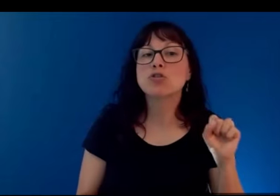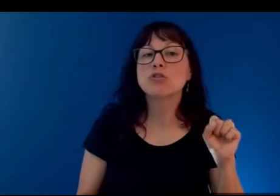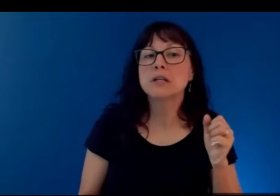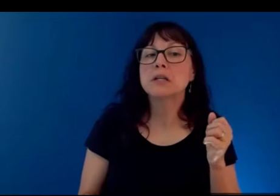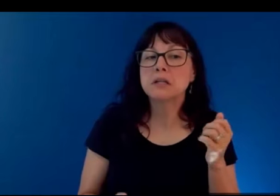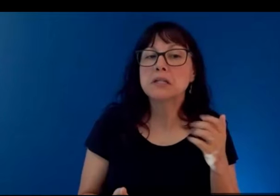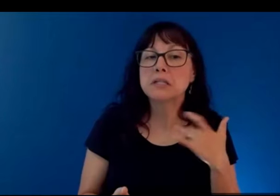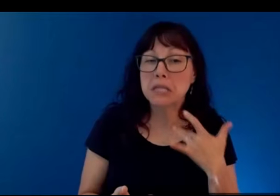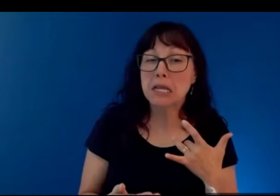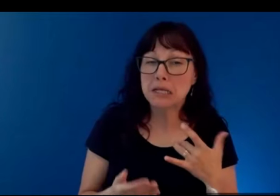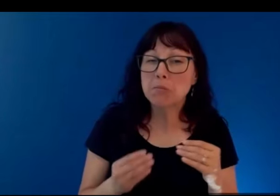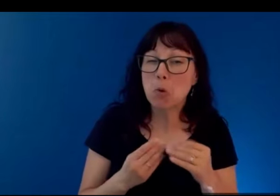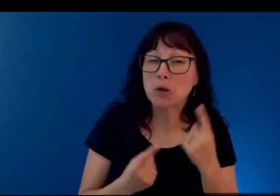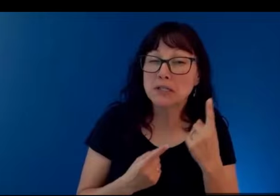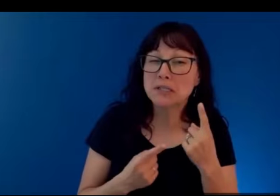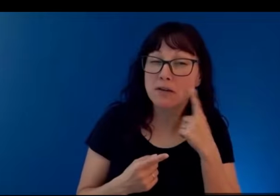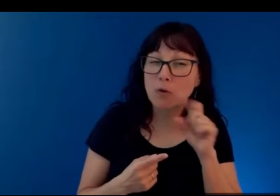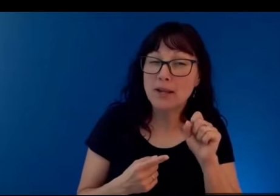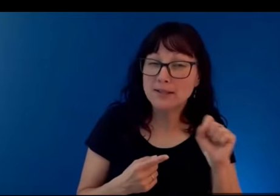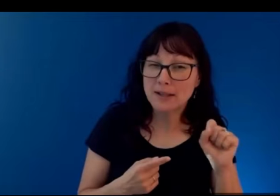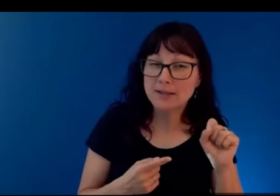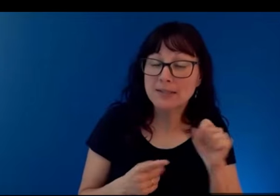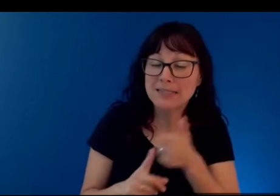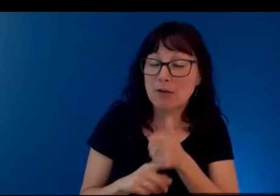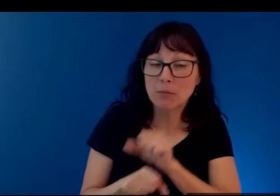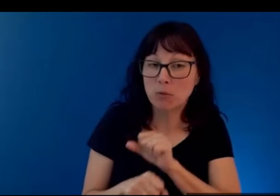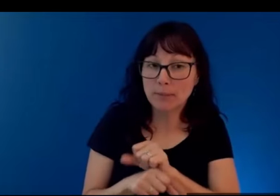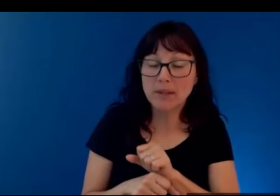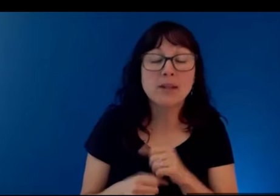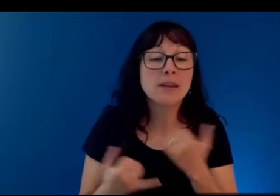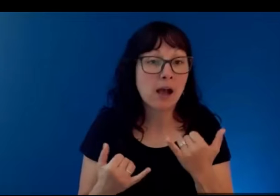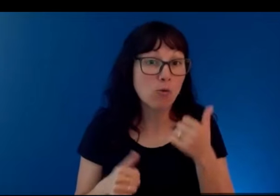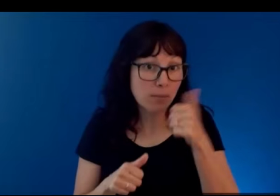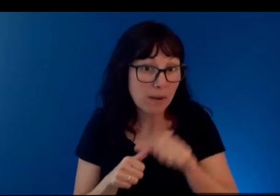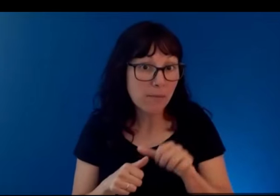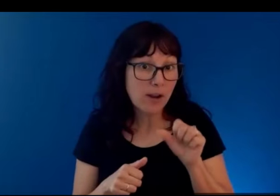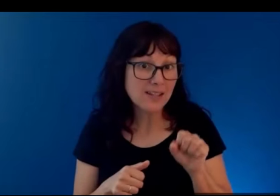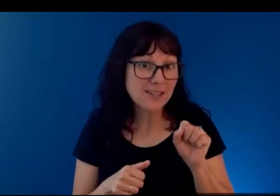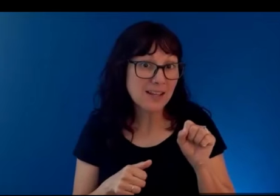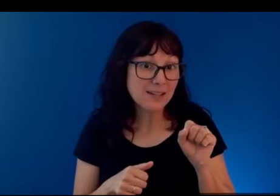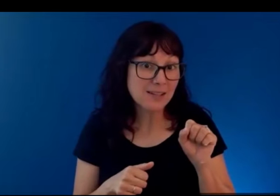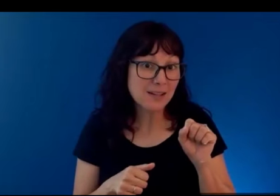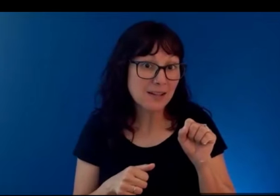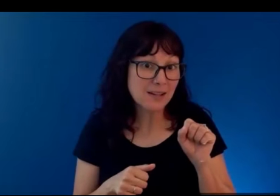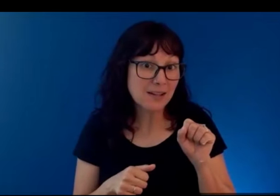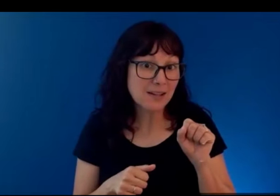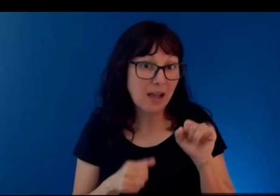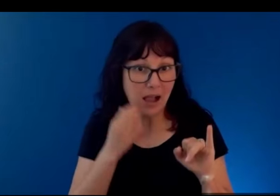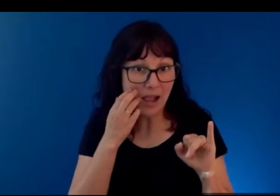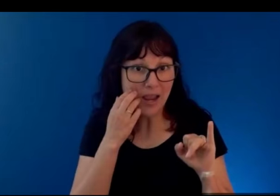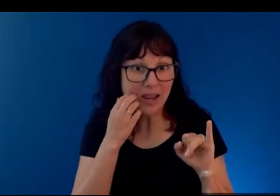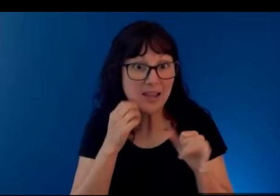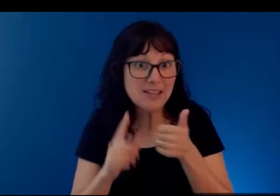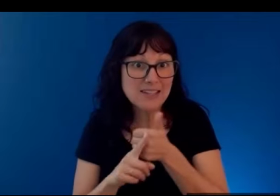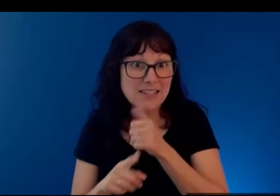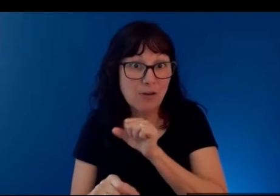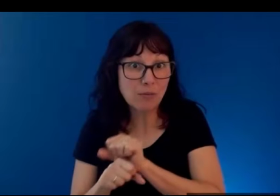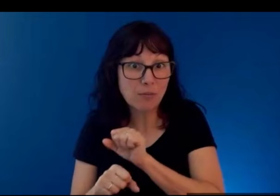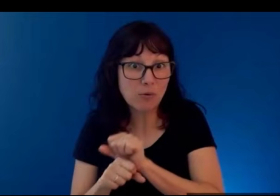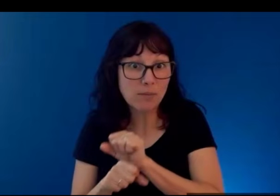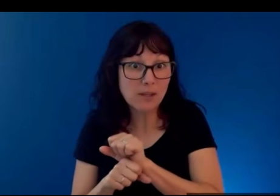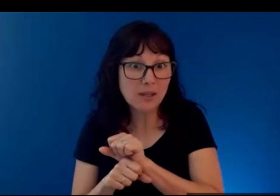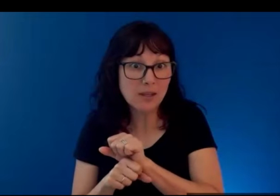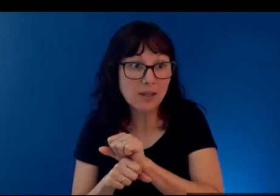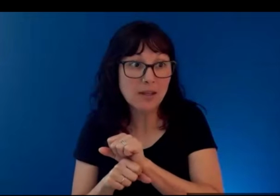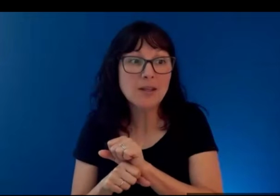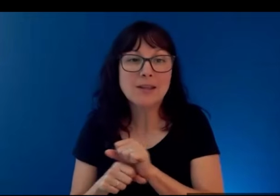self-employment. And remember, for SSI, they treat self-employment much kinder than they treat